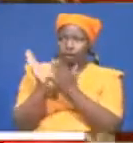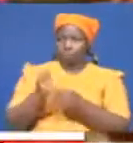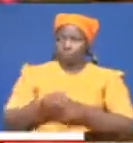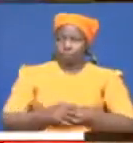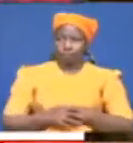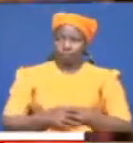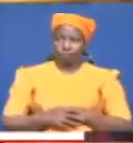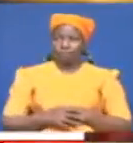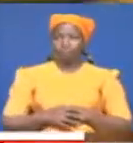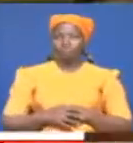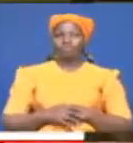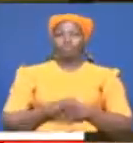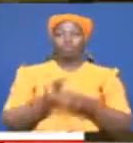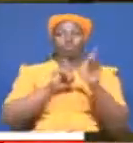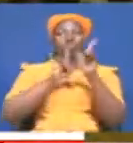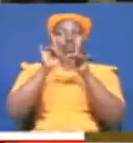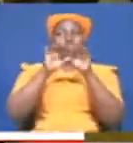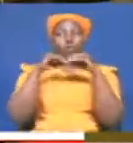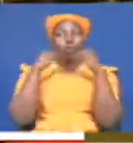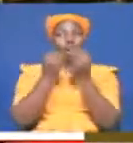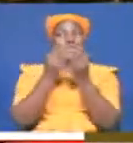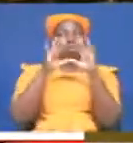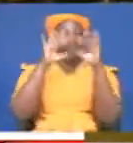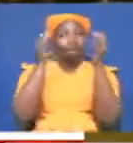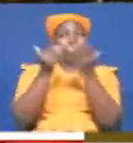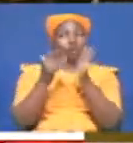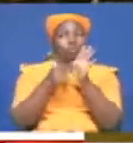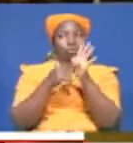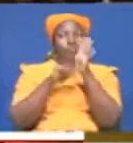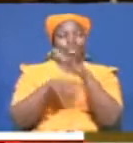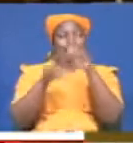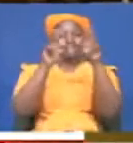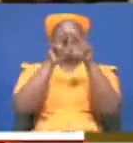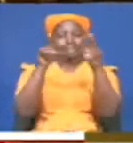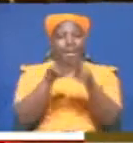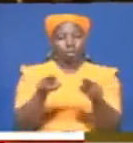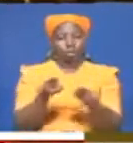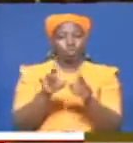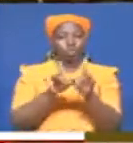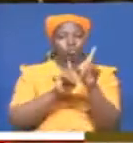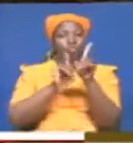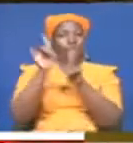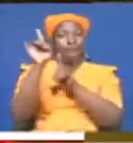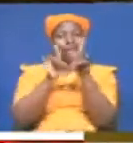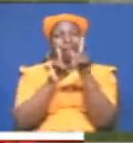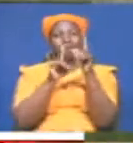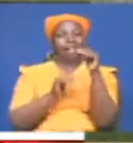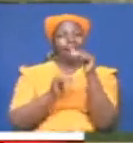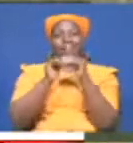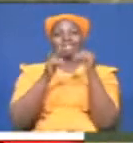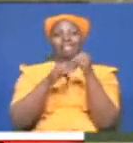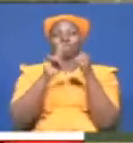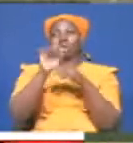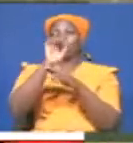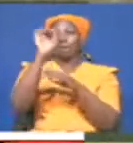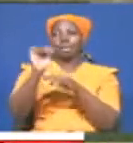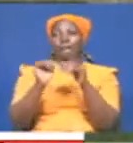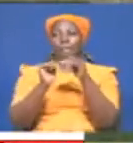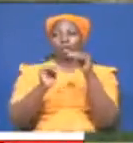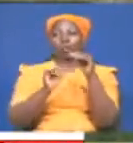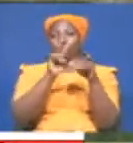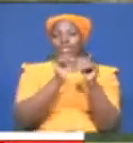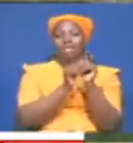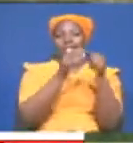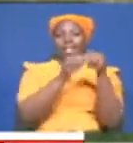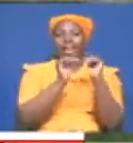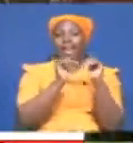The World Tourism Organization indicates that international tourism is at 61% below the 2019 levels. For